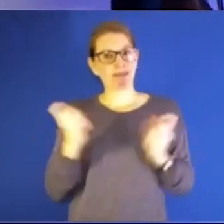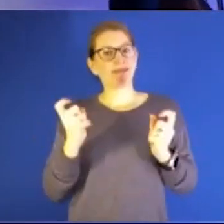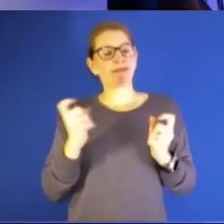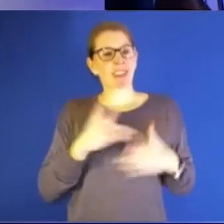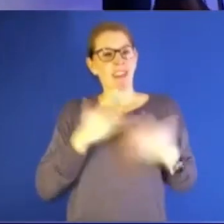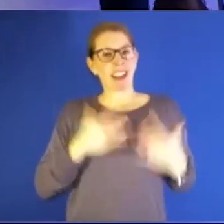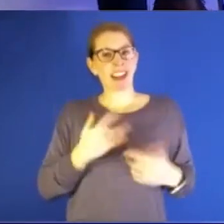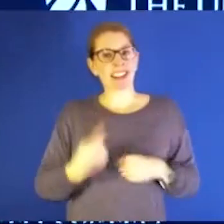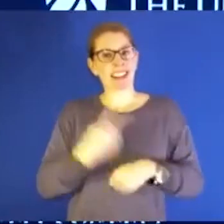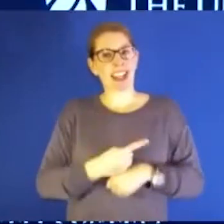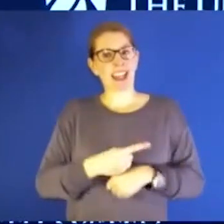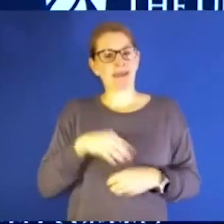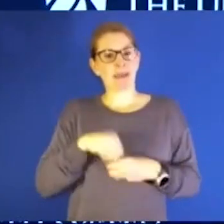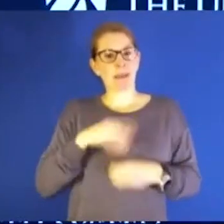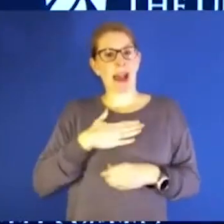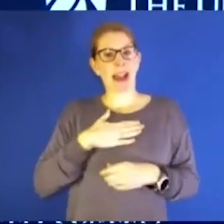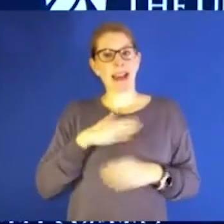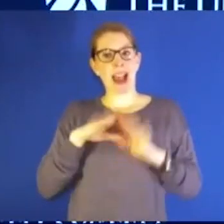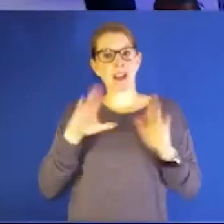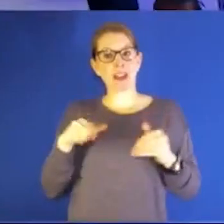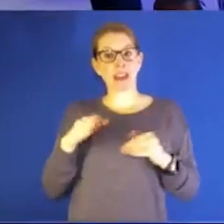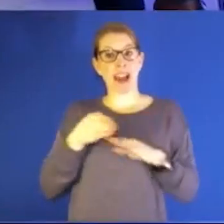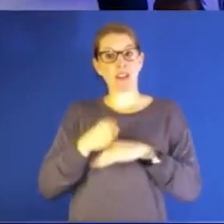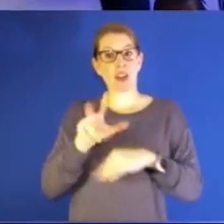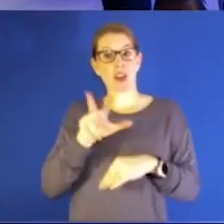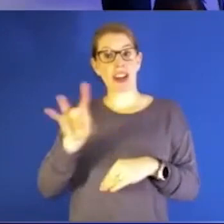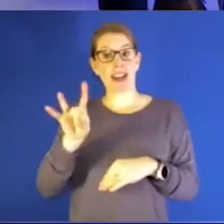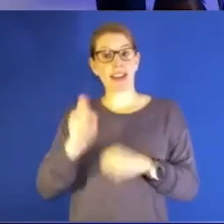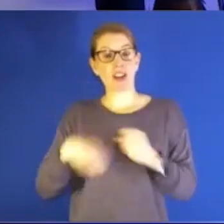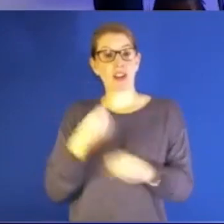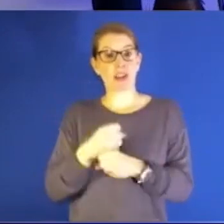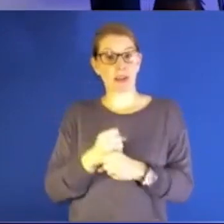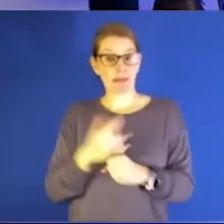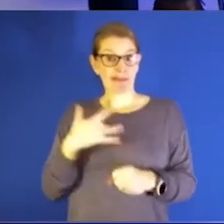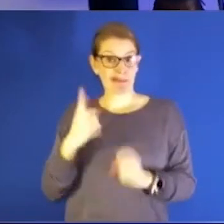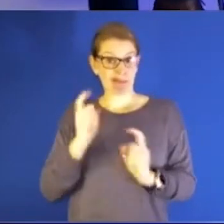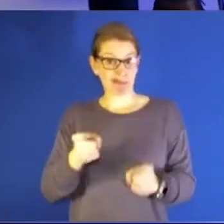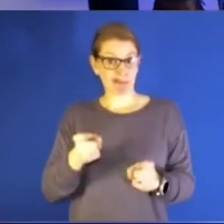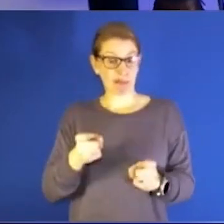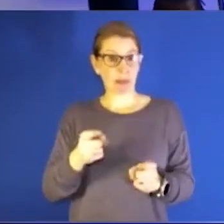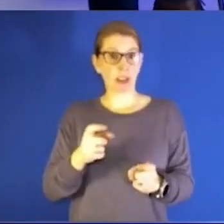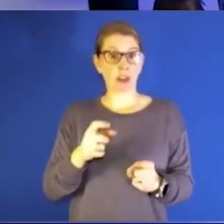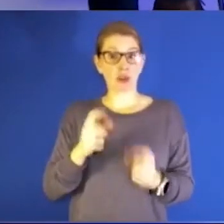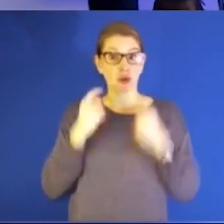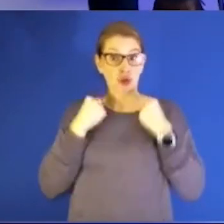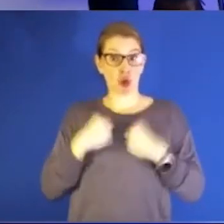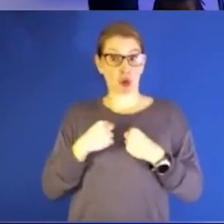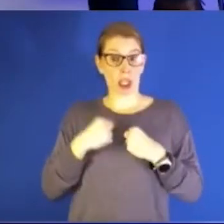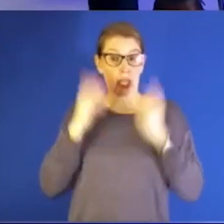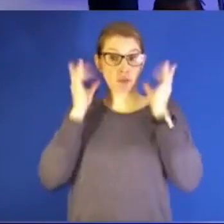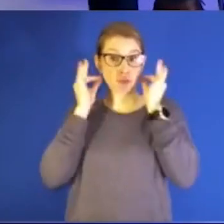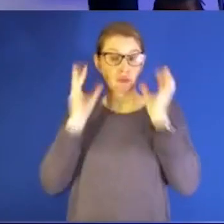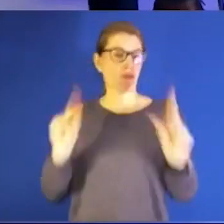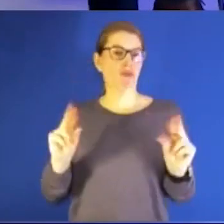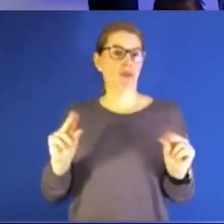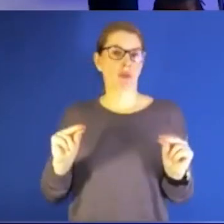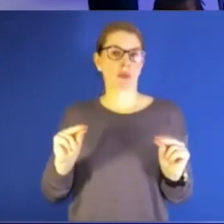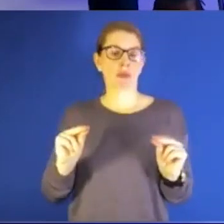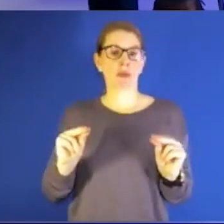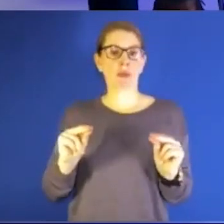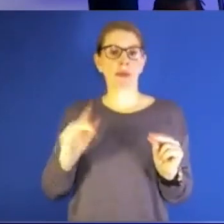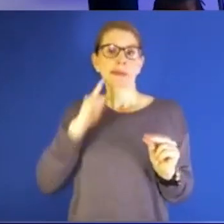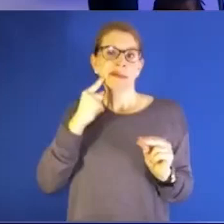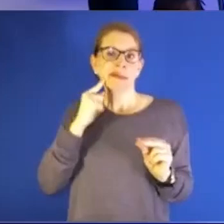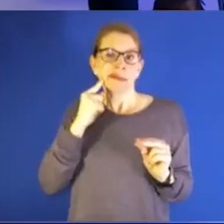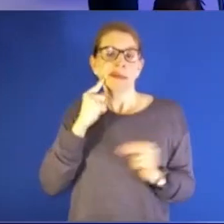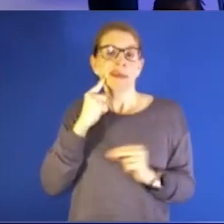household after 38 years. Okay, what do you usually get her? Jewelry? No. It's more. We're more the candy flower kind of Yeah,